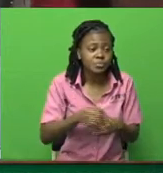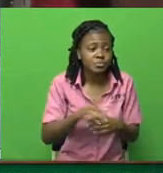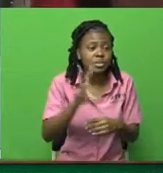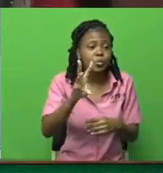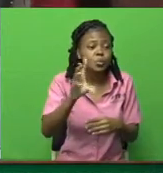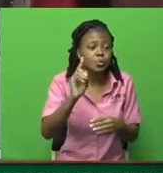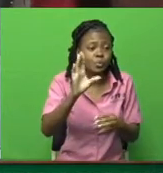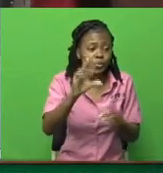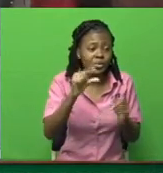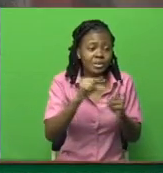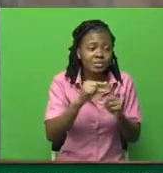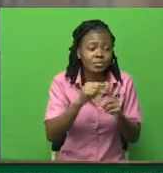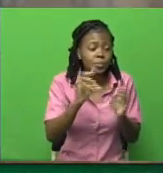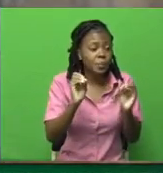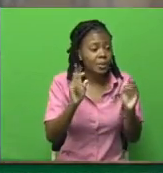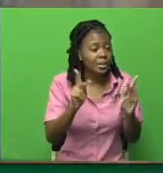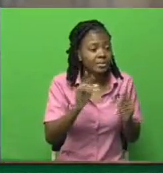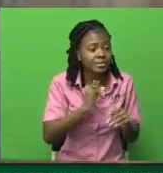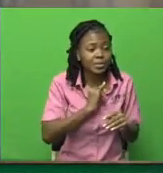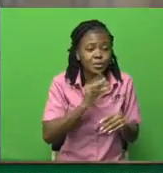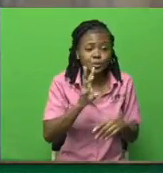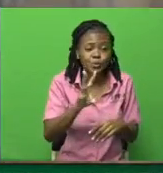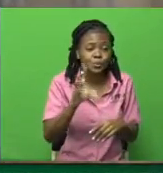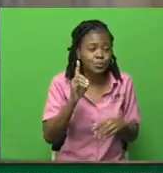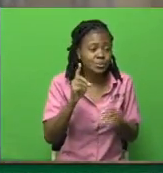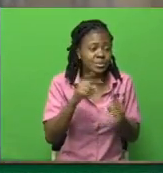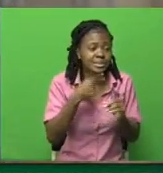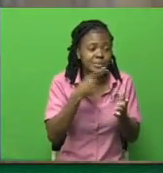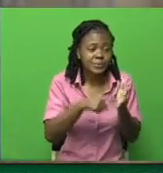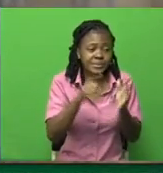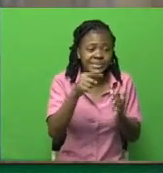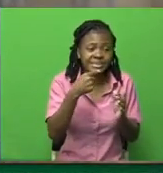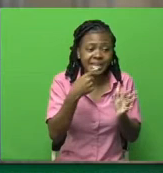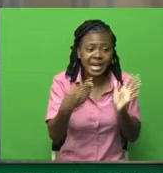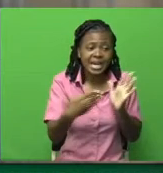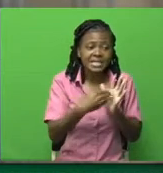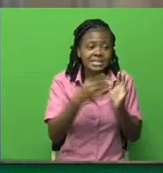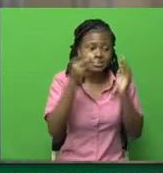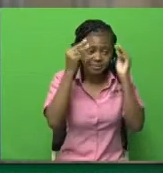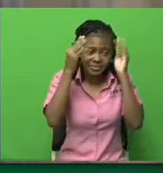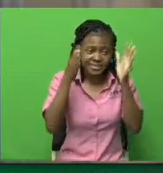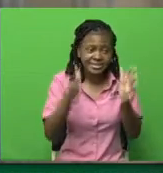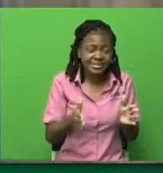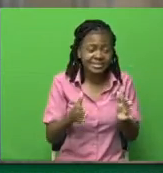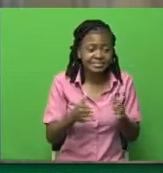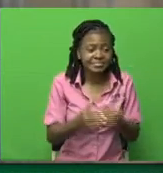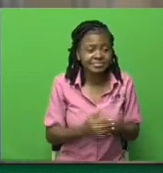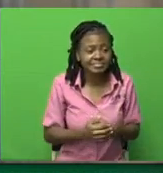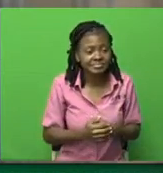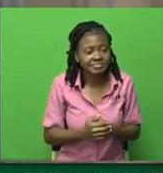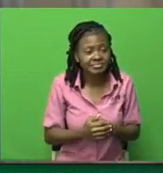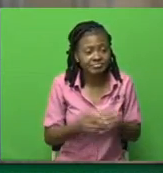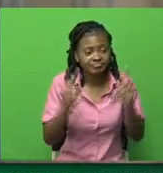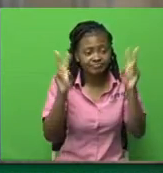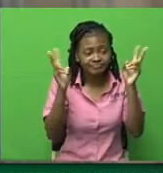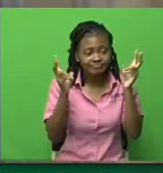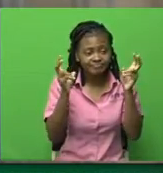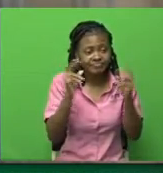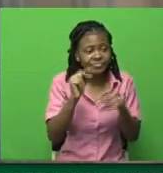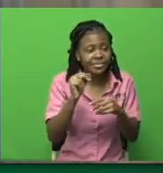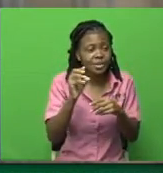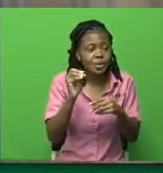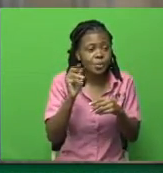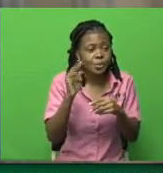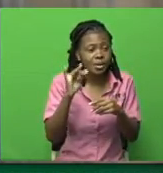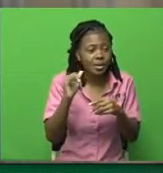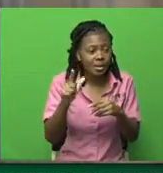please I withdraw the state bonds we are not made as against the minister is against the use of nominal GDP for growth I withdraw